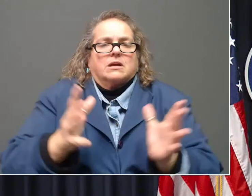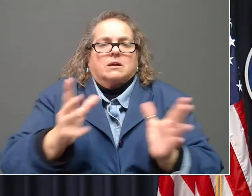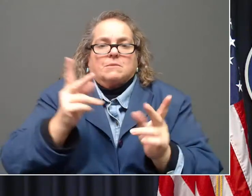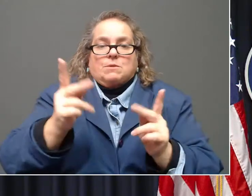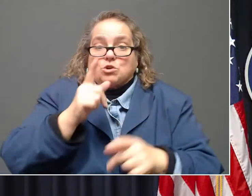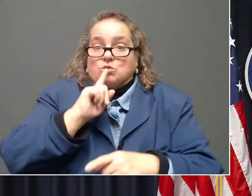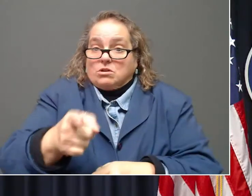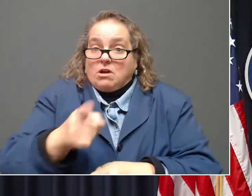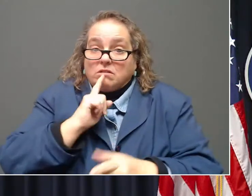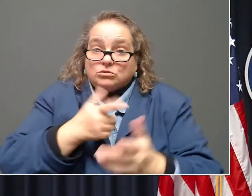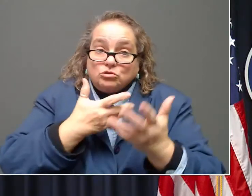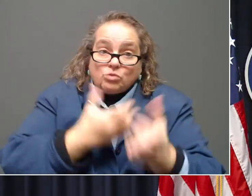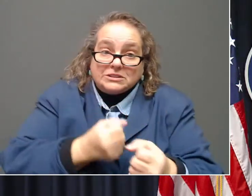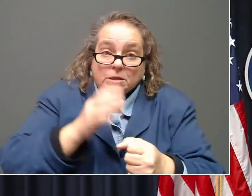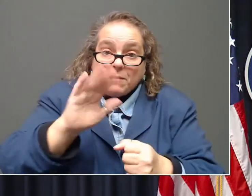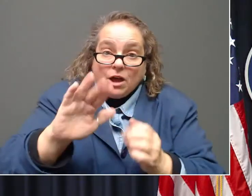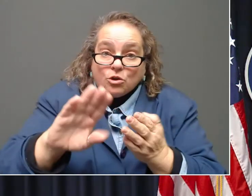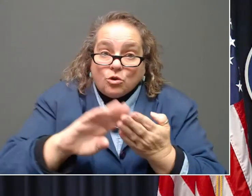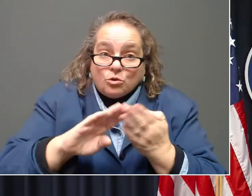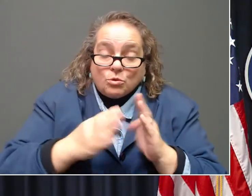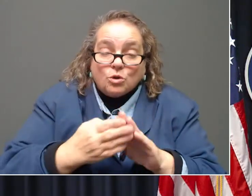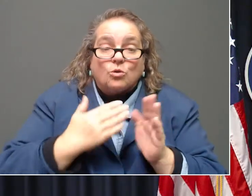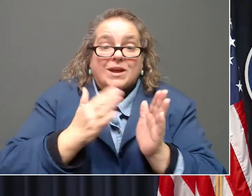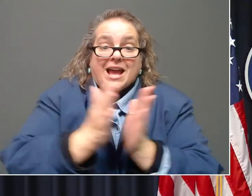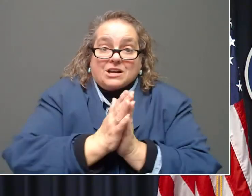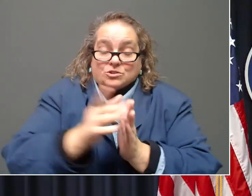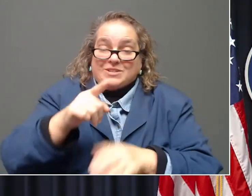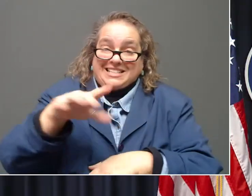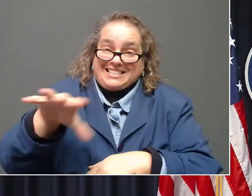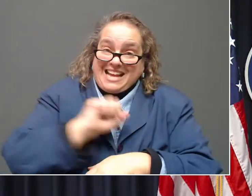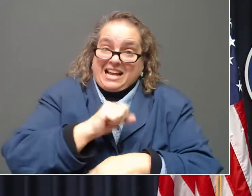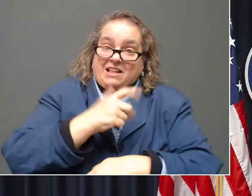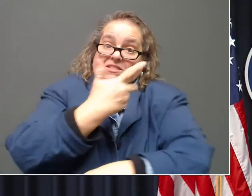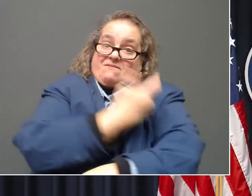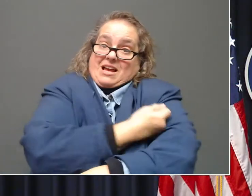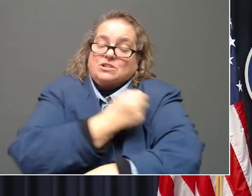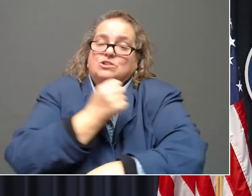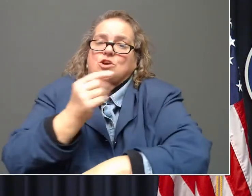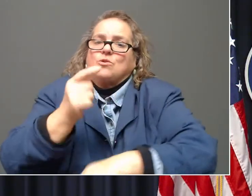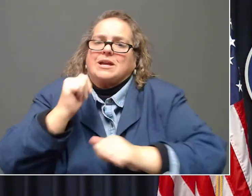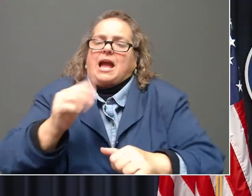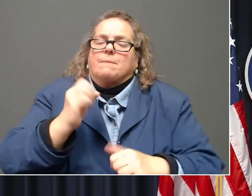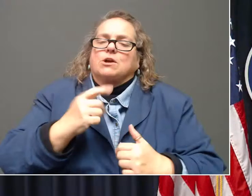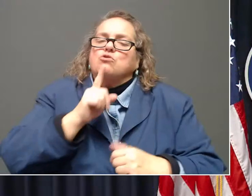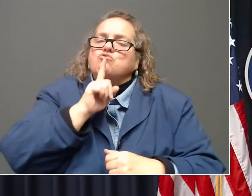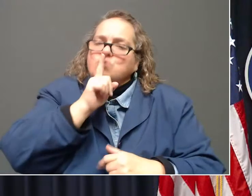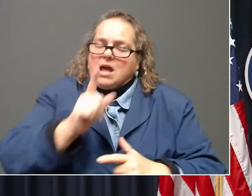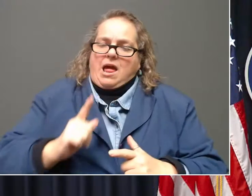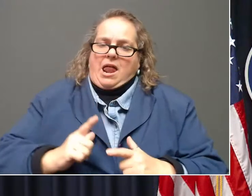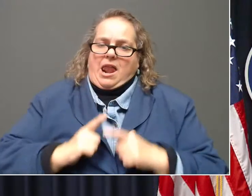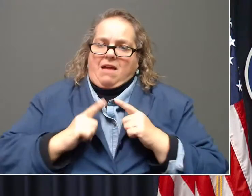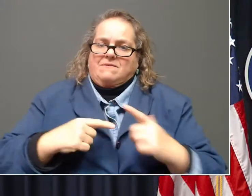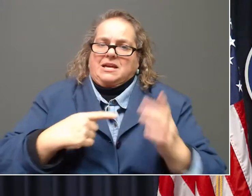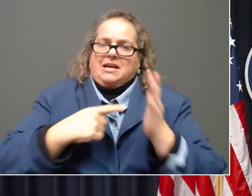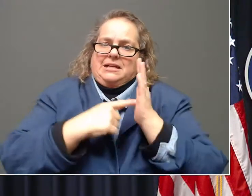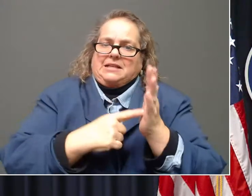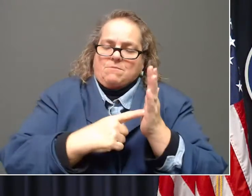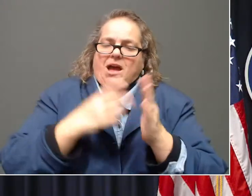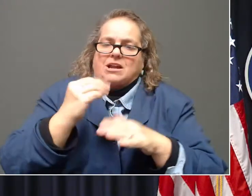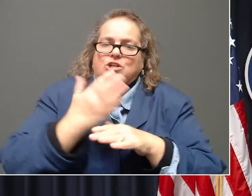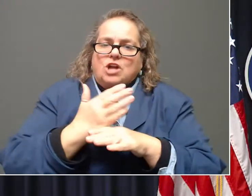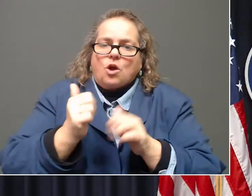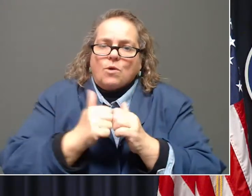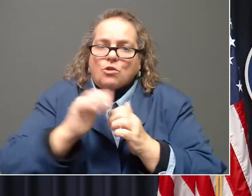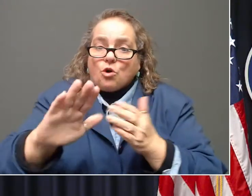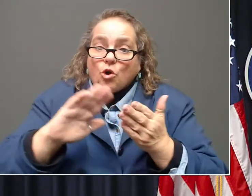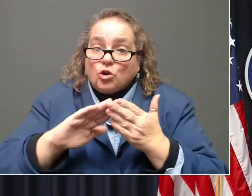now by that hesitancy in scheduling appointments. But if we want to get to immunity, and